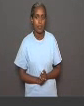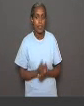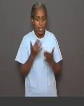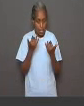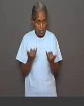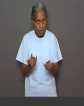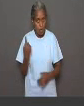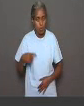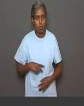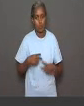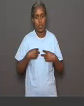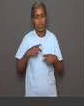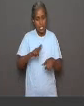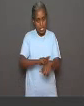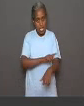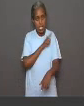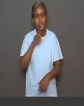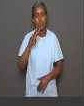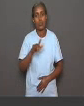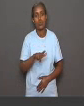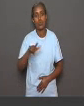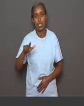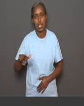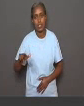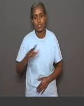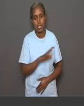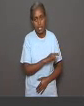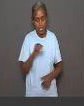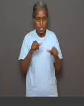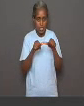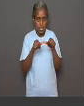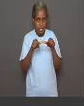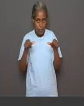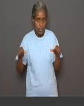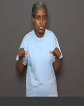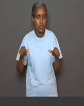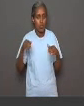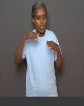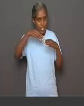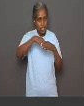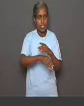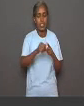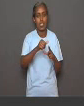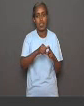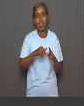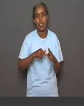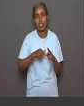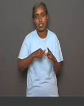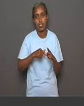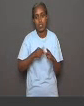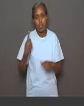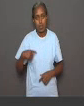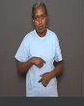Now that we have the length of two lines and the measure of their interior angle, we